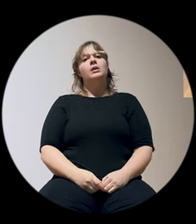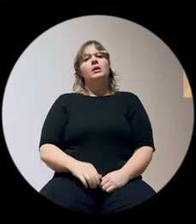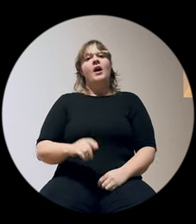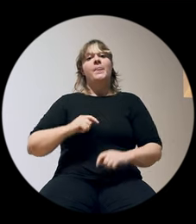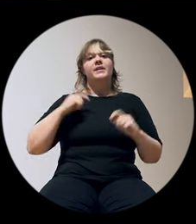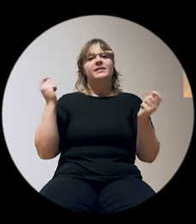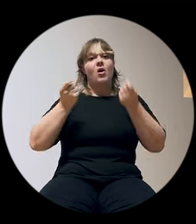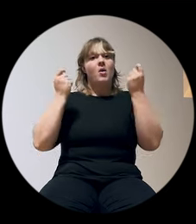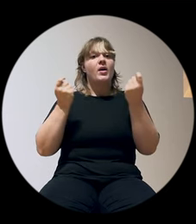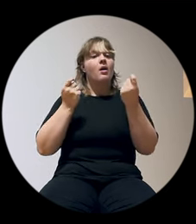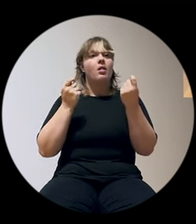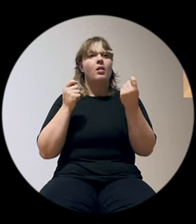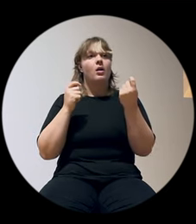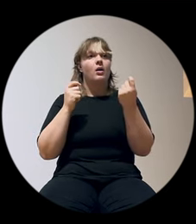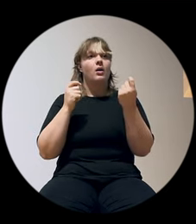ceremonial